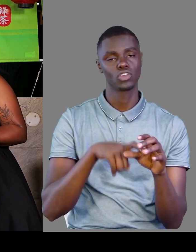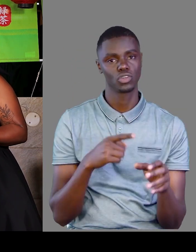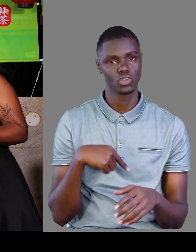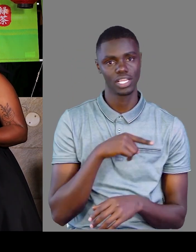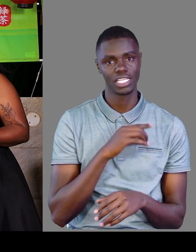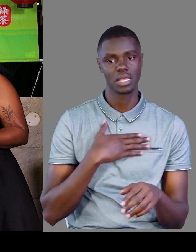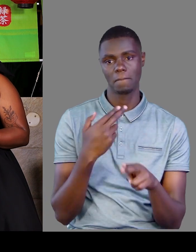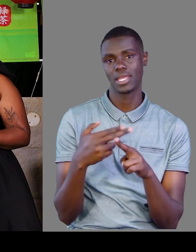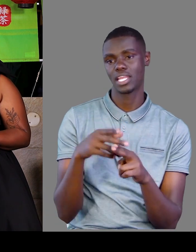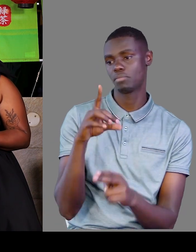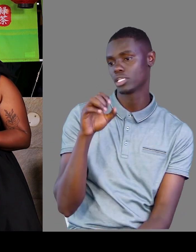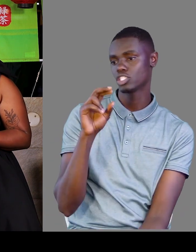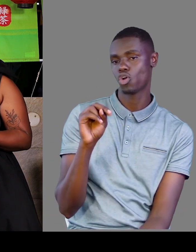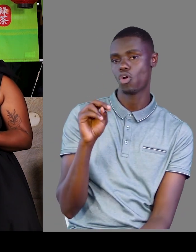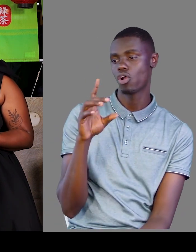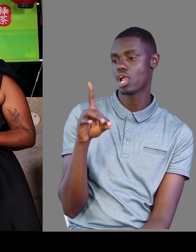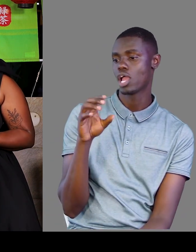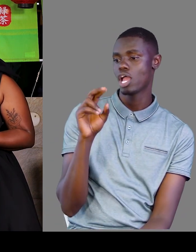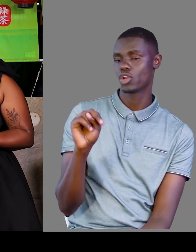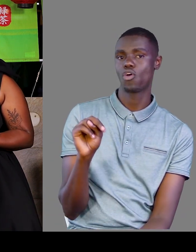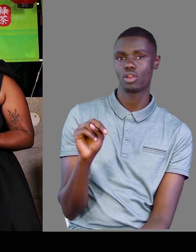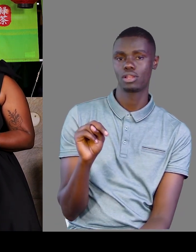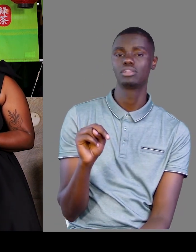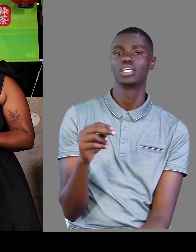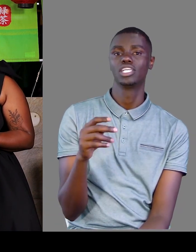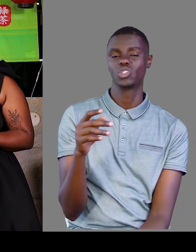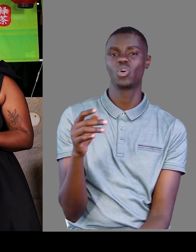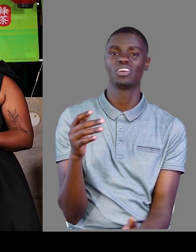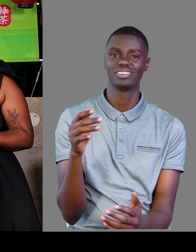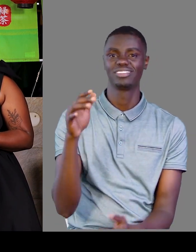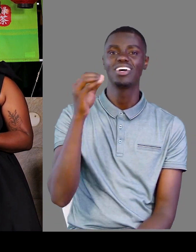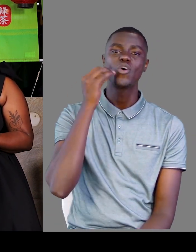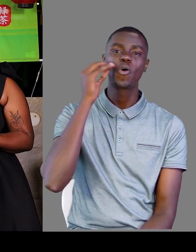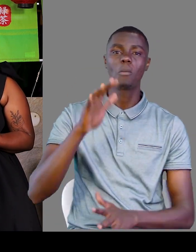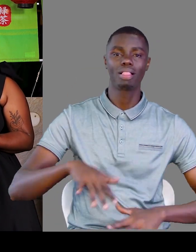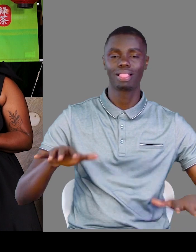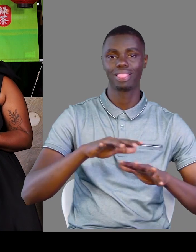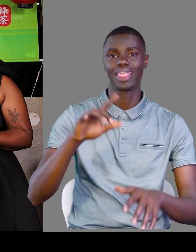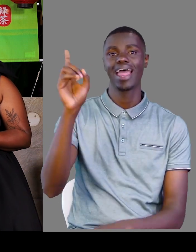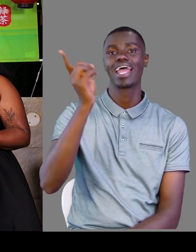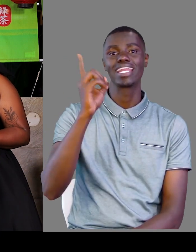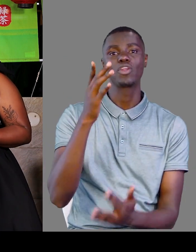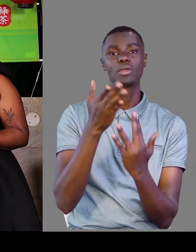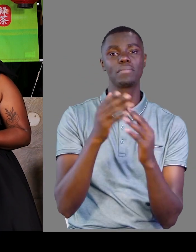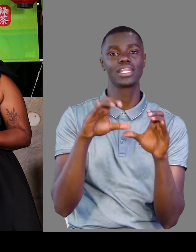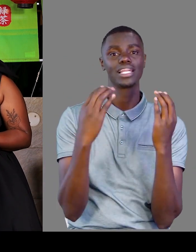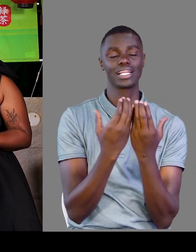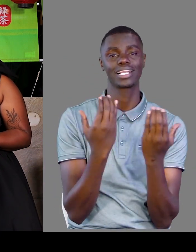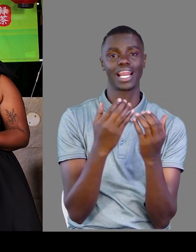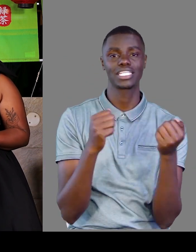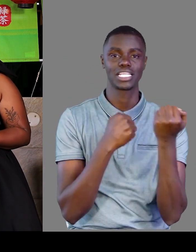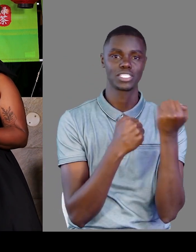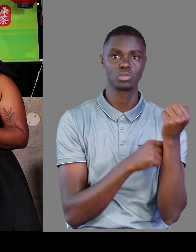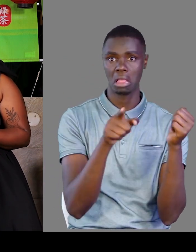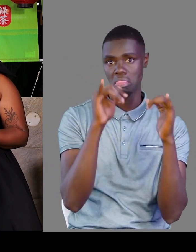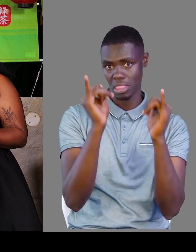you for having me. My name is Don the Don. Pia mtano anaitanga Nairobi is middle class sponsor. Okay. Hiyo ni mpya. What do you think of that? By